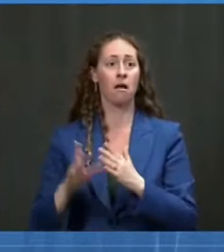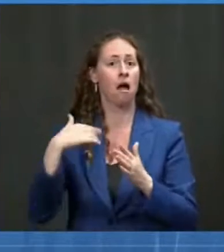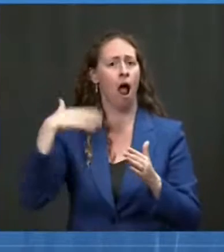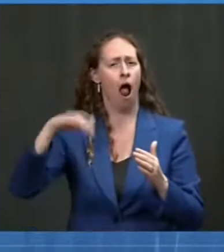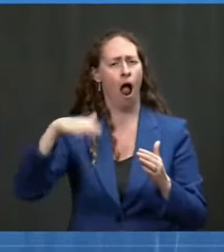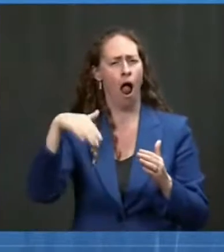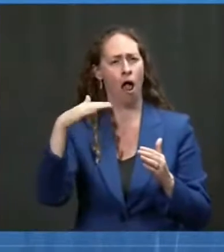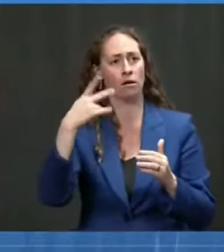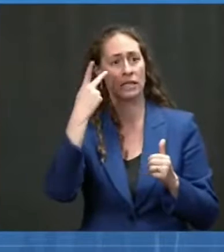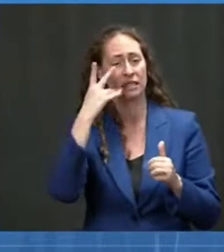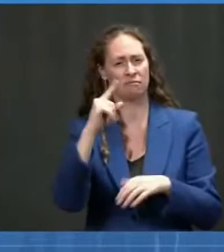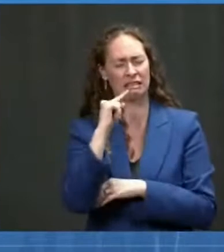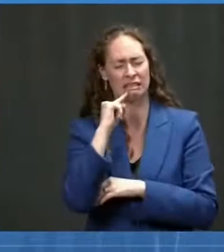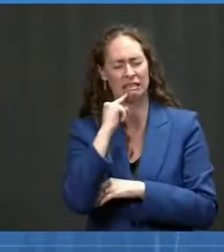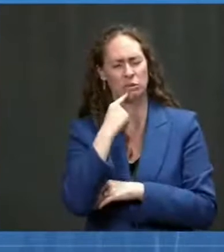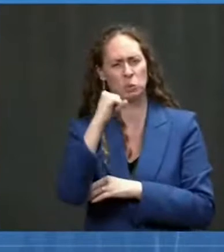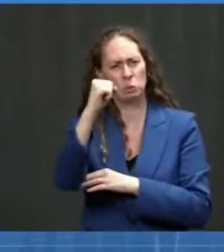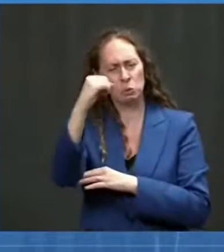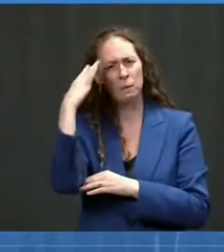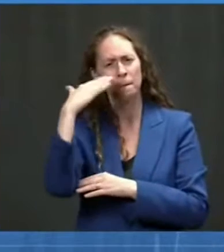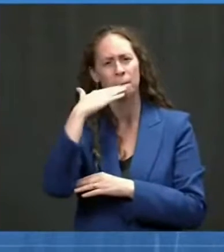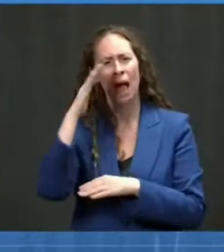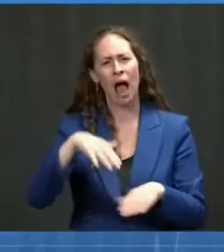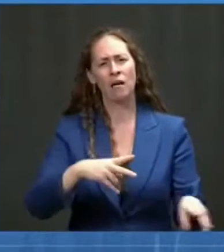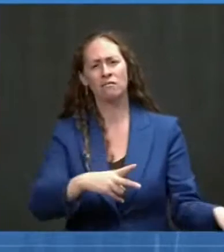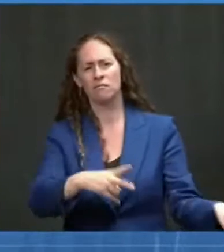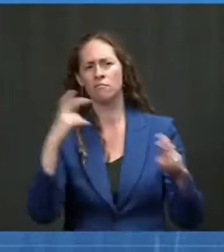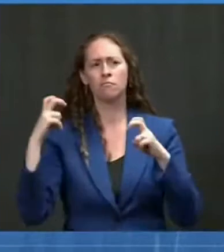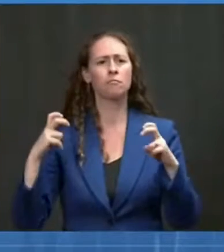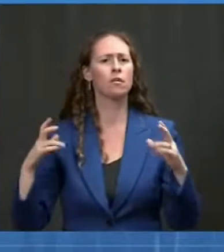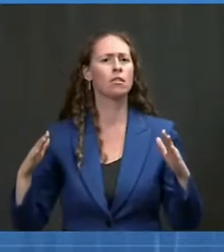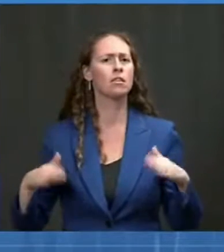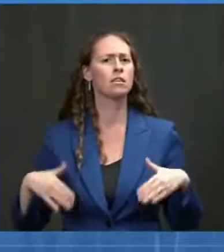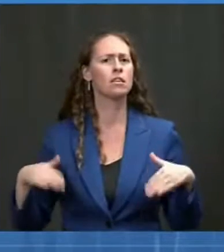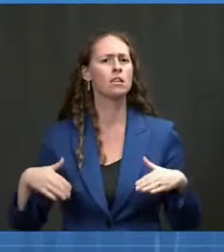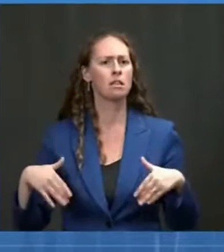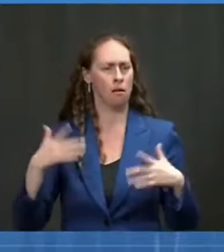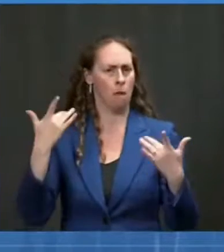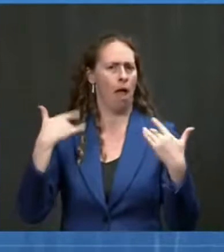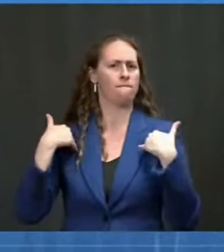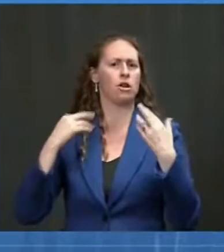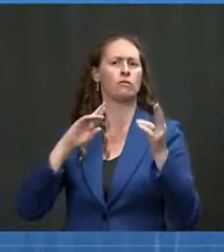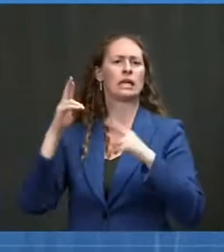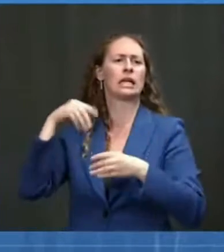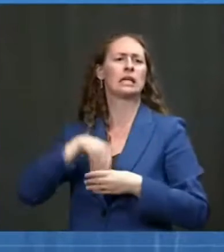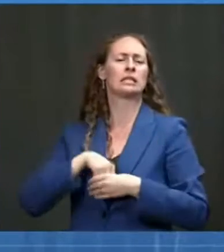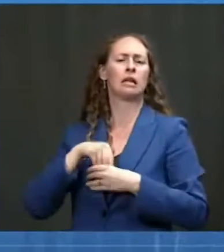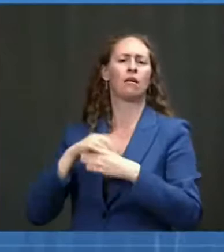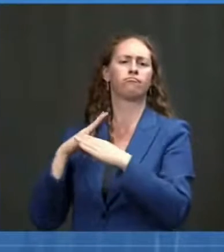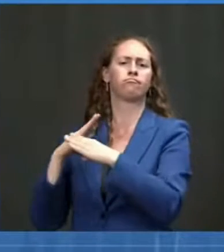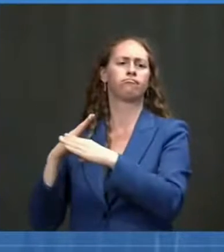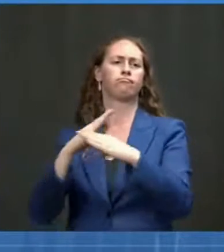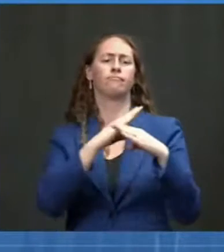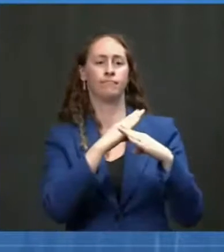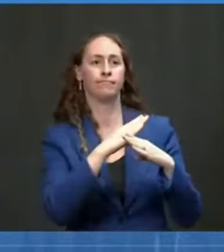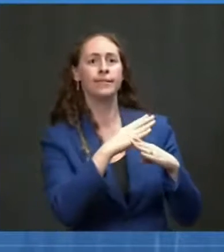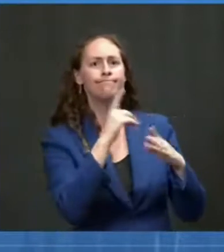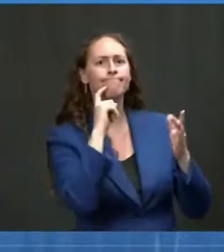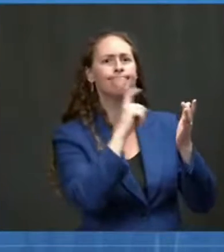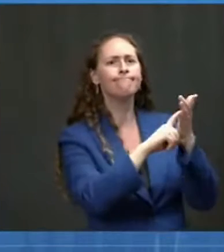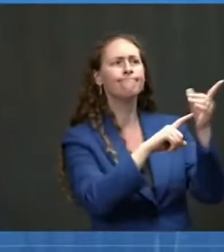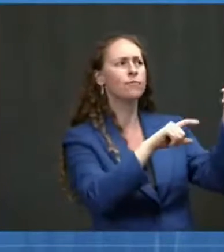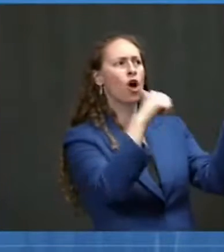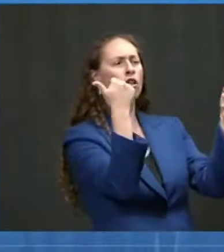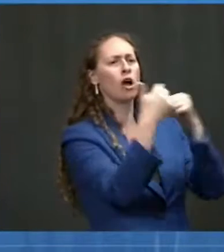hospitalizations is really waning. That's remaining relatively stable, but we're looking at other countries. And as we do so, we're seeing worsening outcomes in